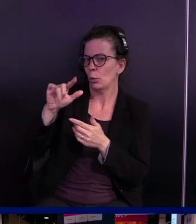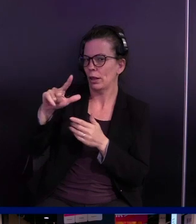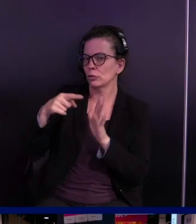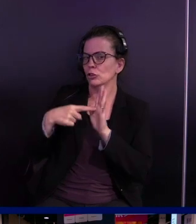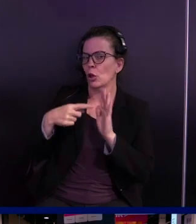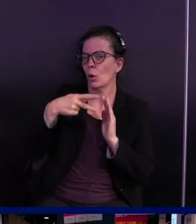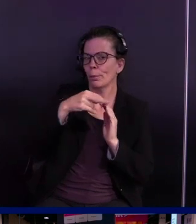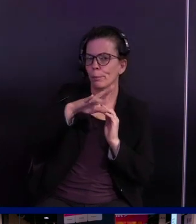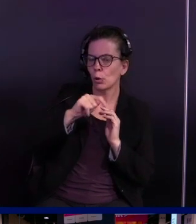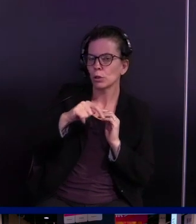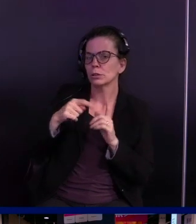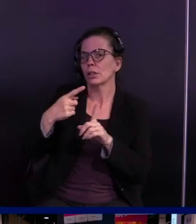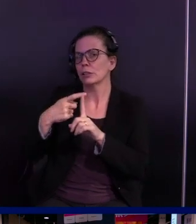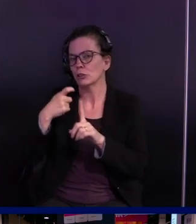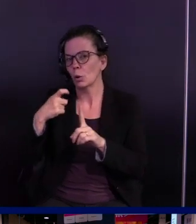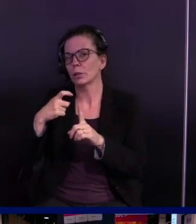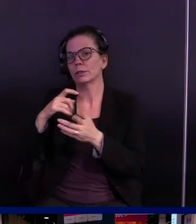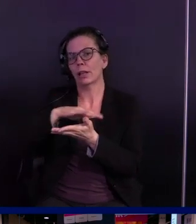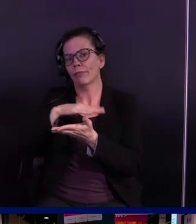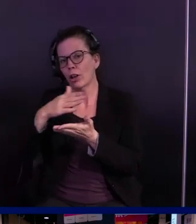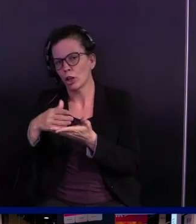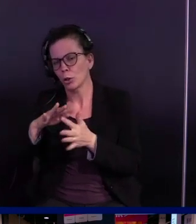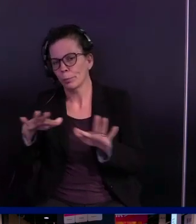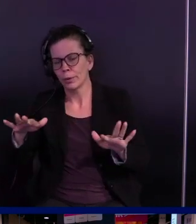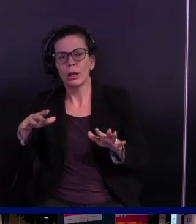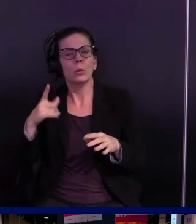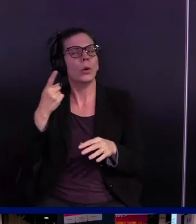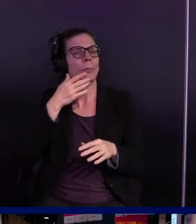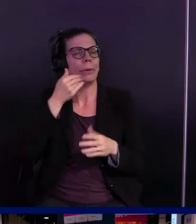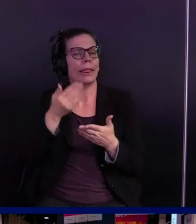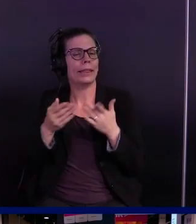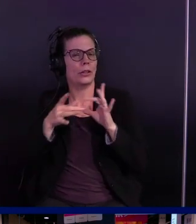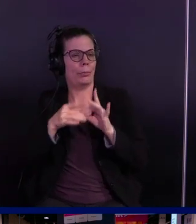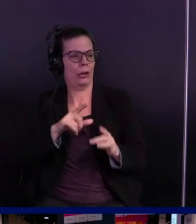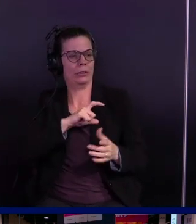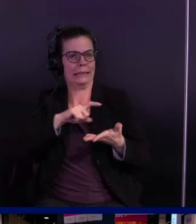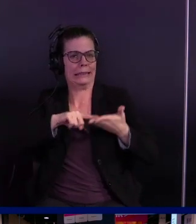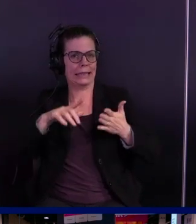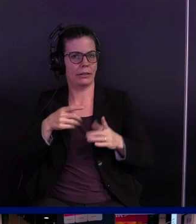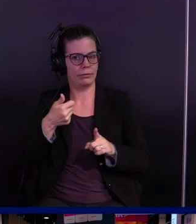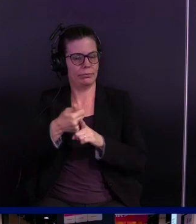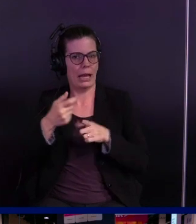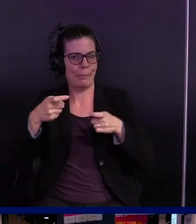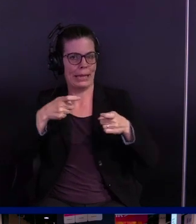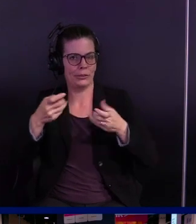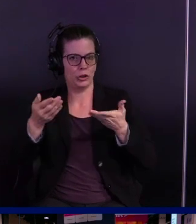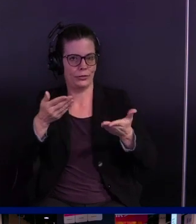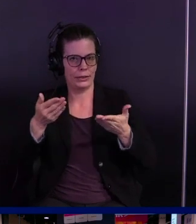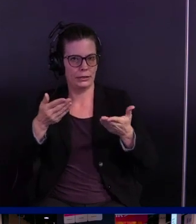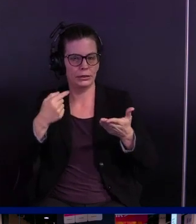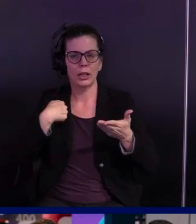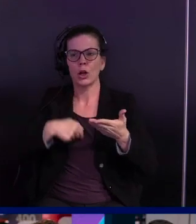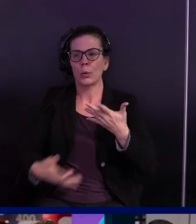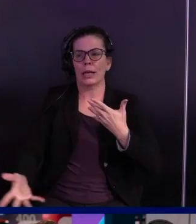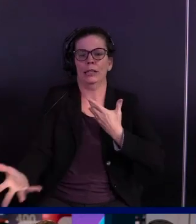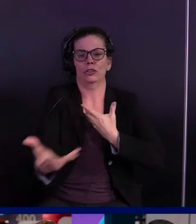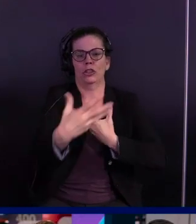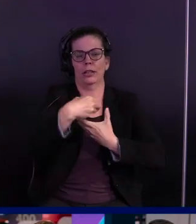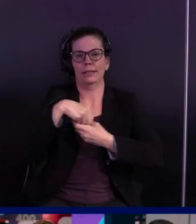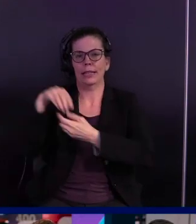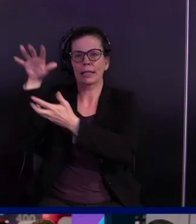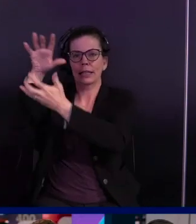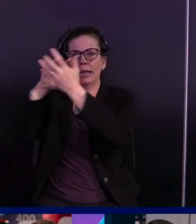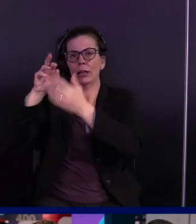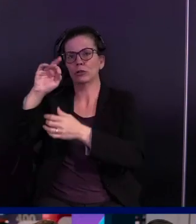and dest, and volume. One of the best things about Detective is that it's a managed service, right? We're ingesting CloudTrail,